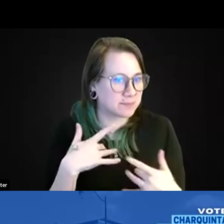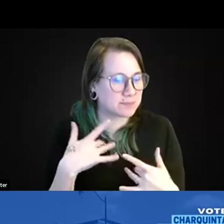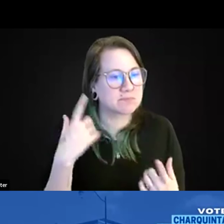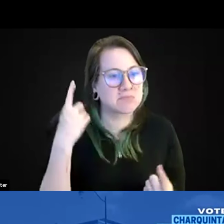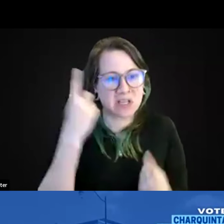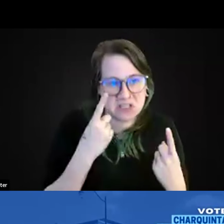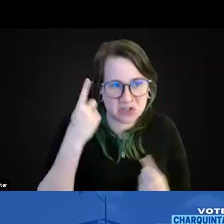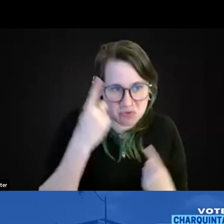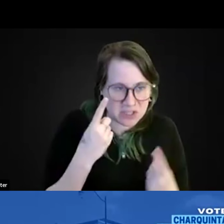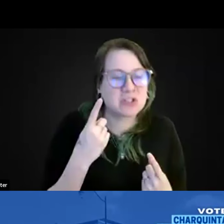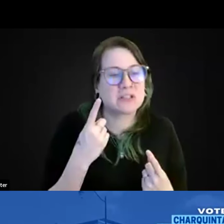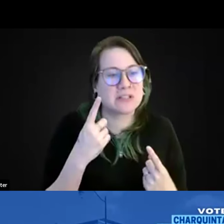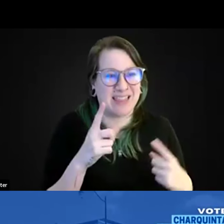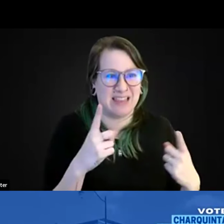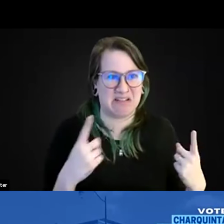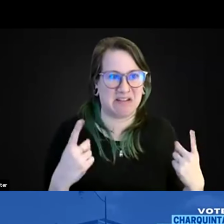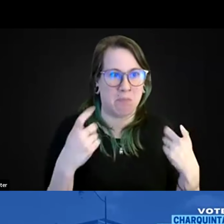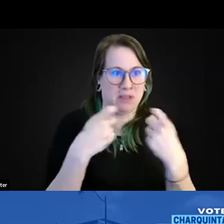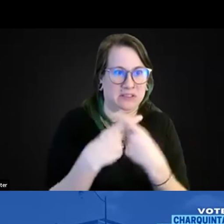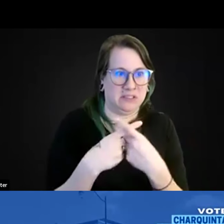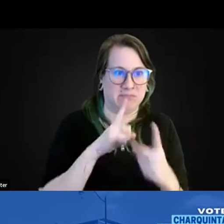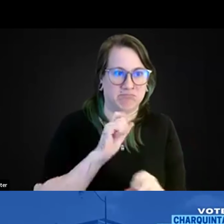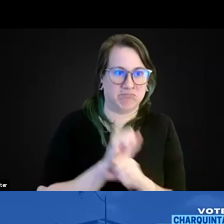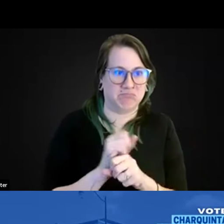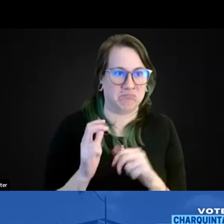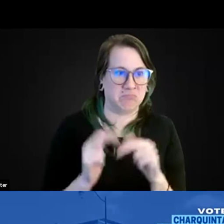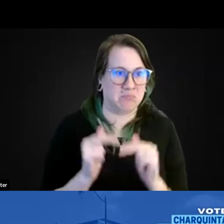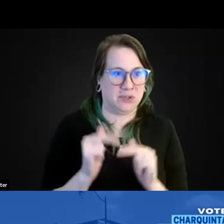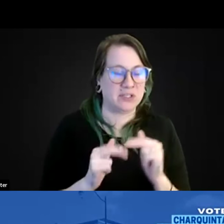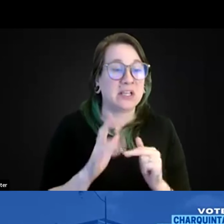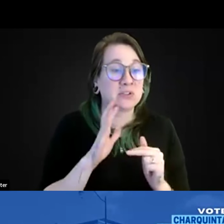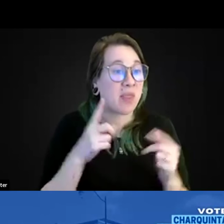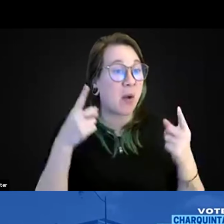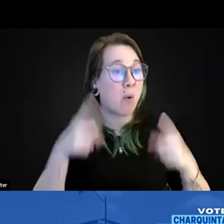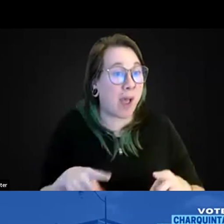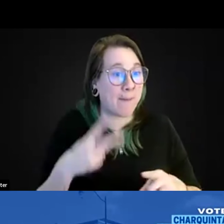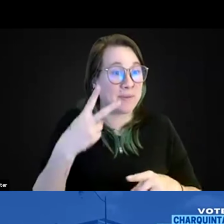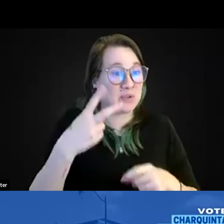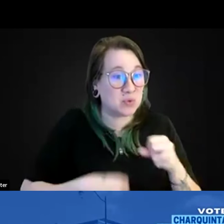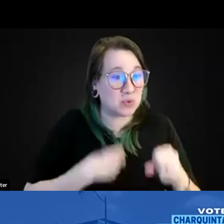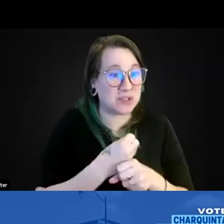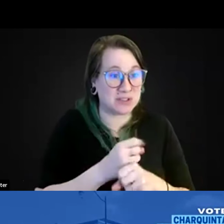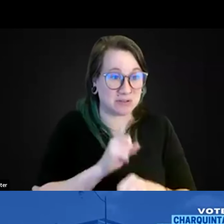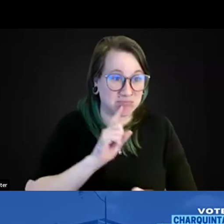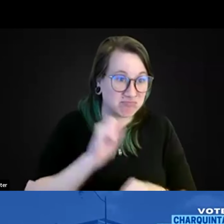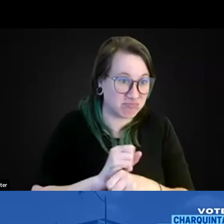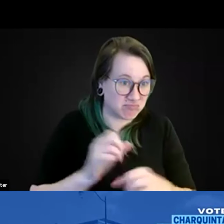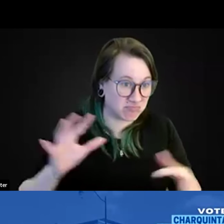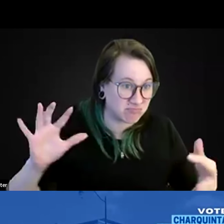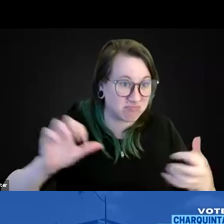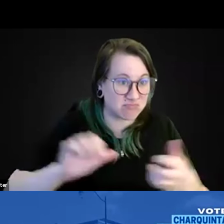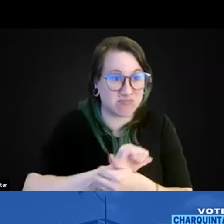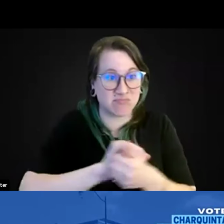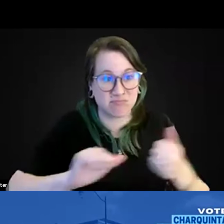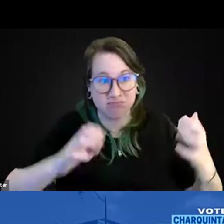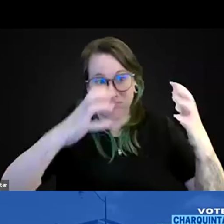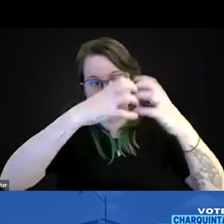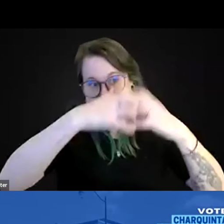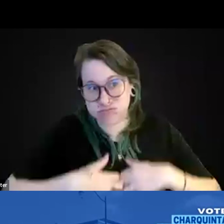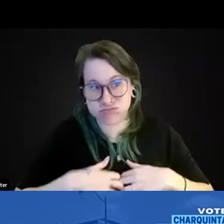the complexity of the actual building. So that will take 2 years to actually demolish the